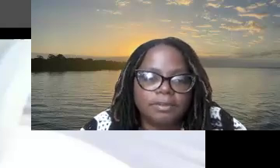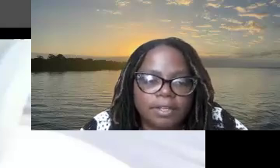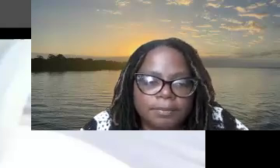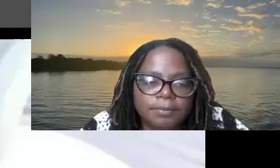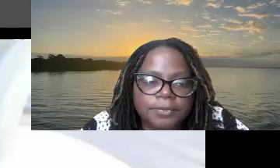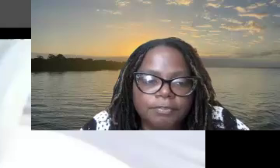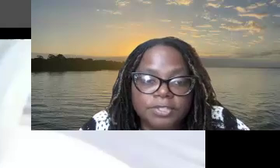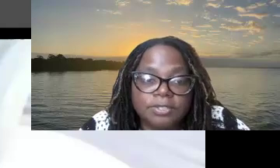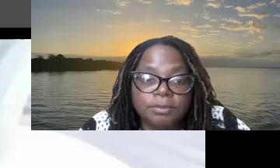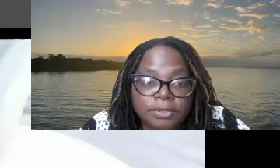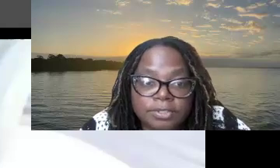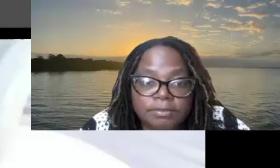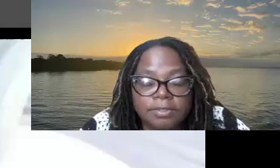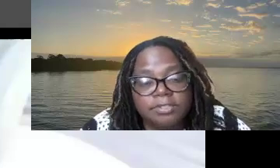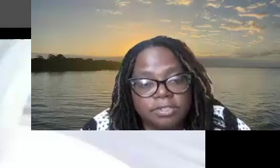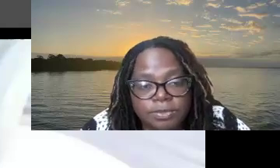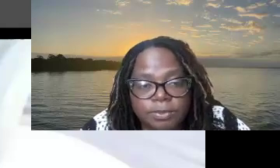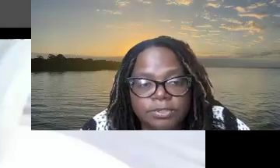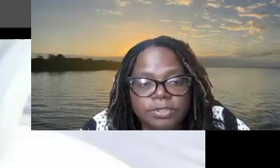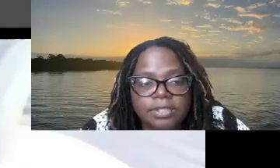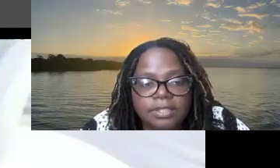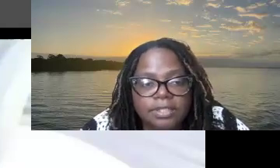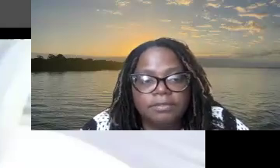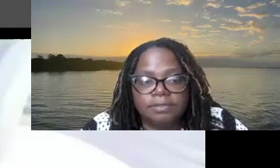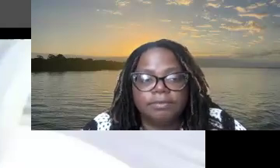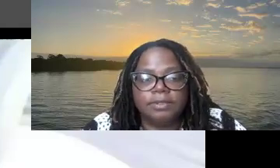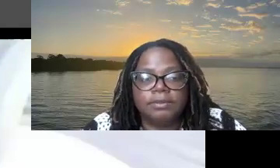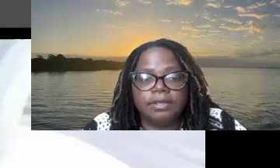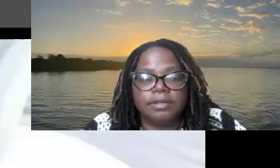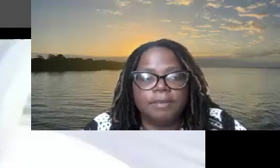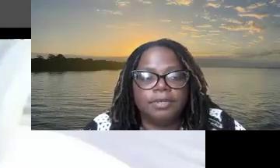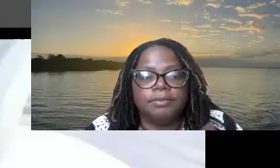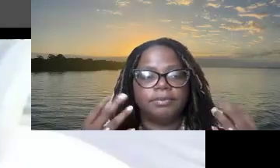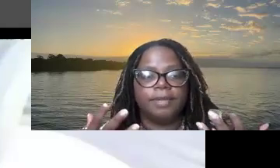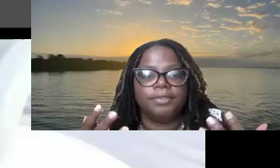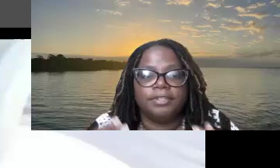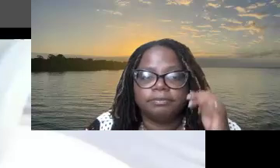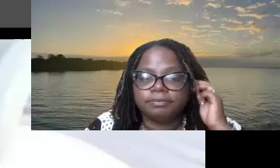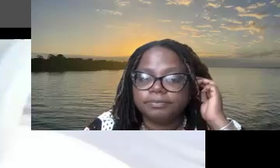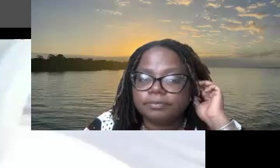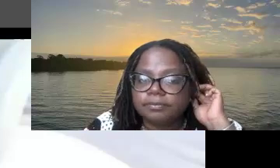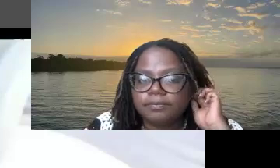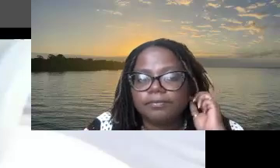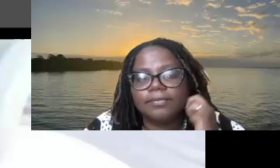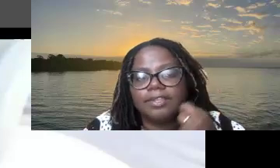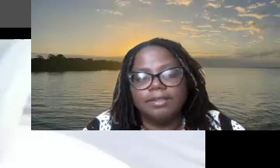you have to let information emerge and relationships emerge, and you have to really operate with empathy.